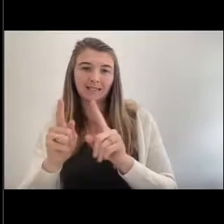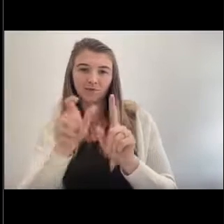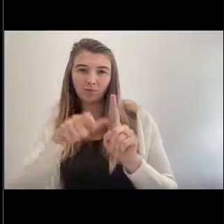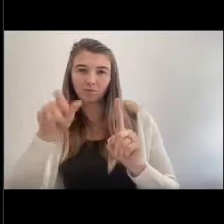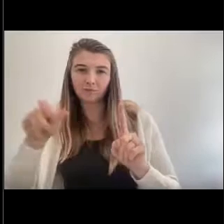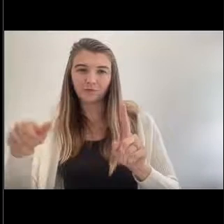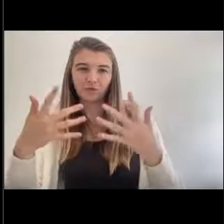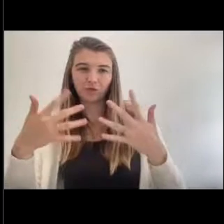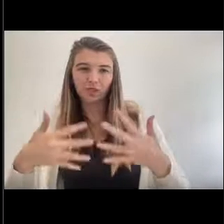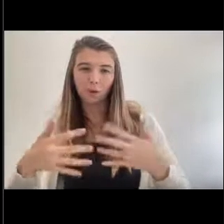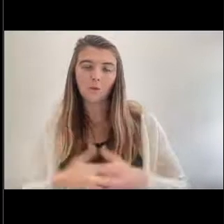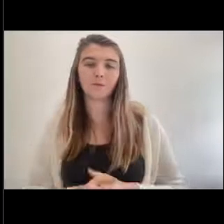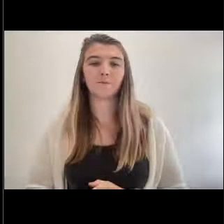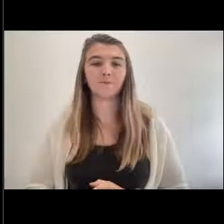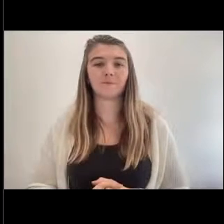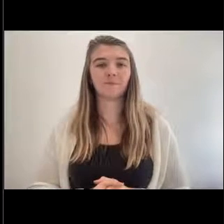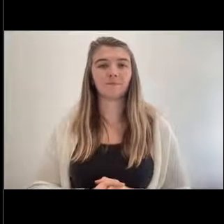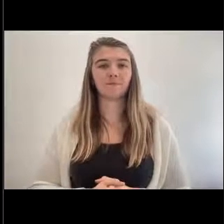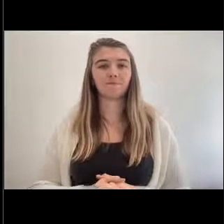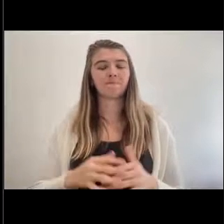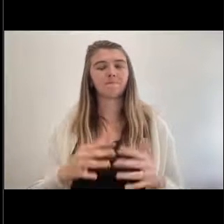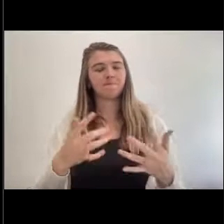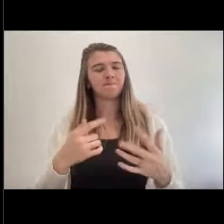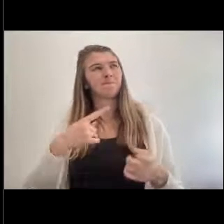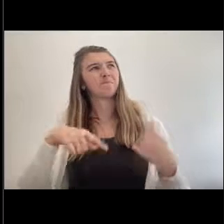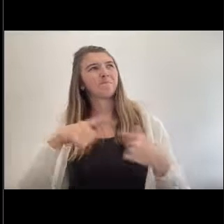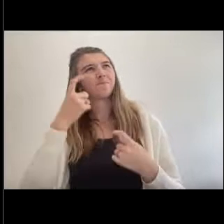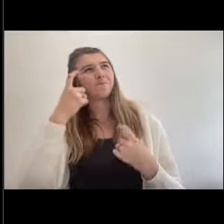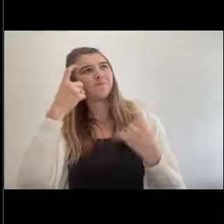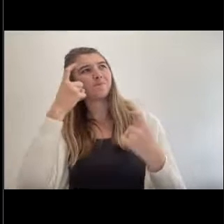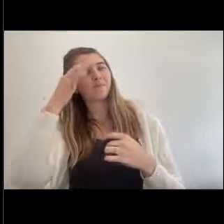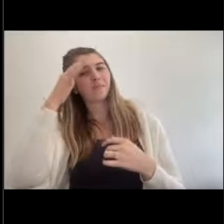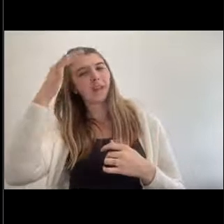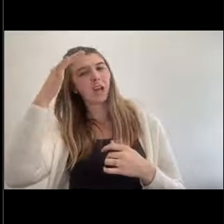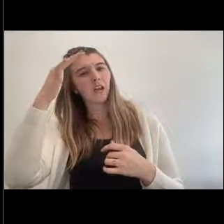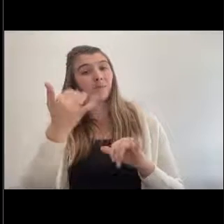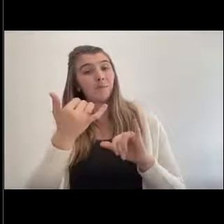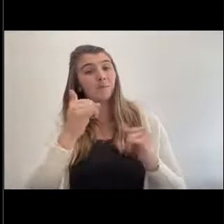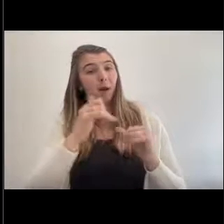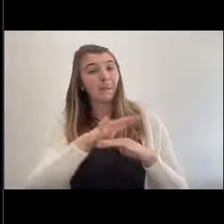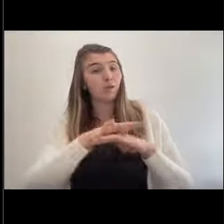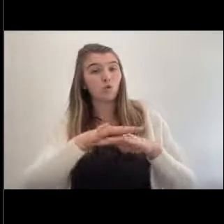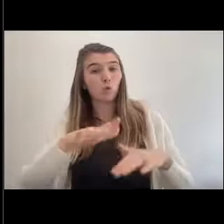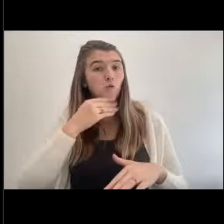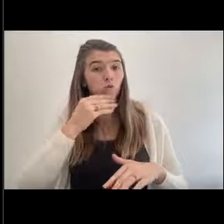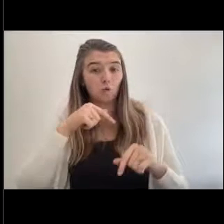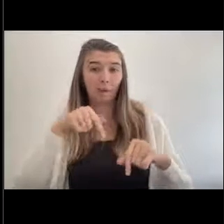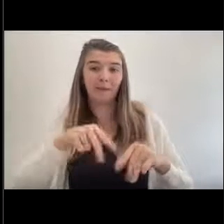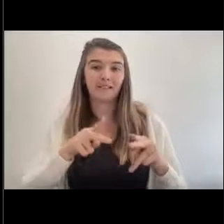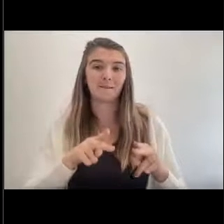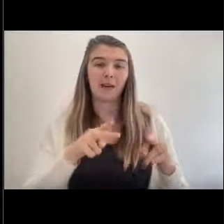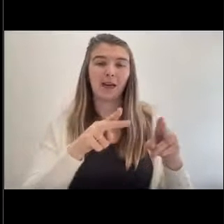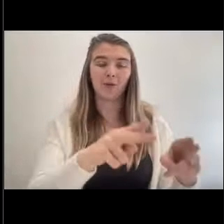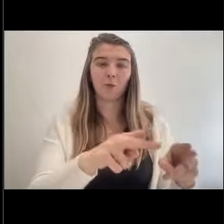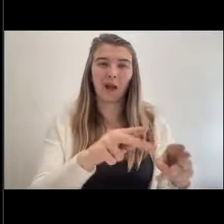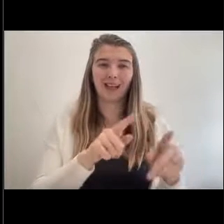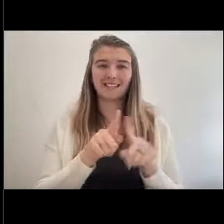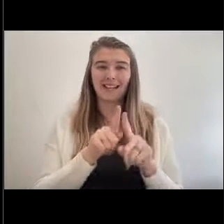this kind of led us to hypothesize that perhaps rather than this pathway that both Ideonella and Thioclava